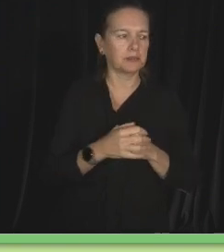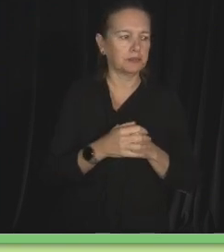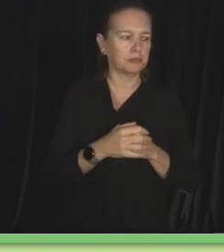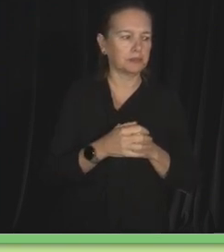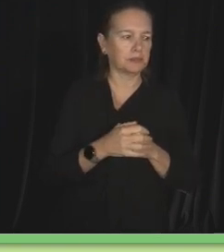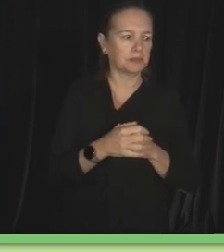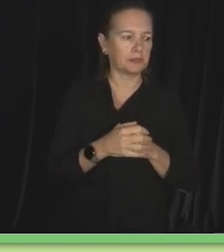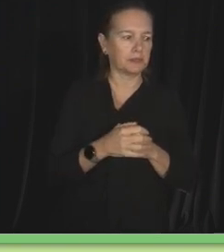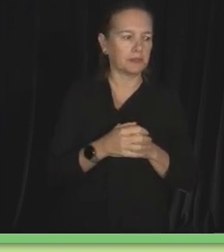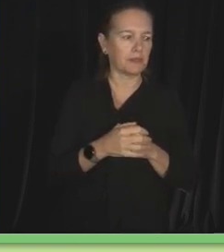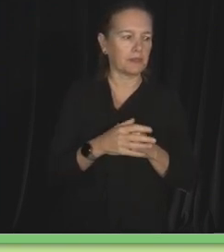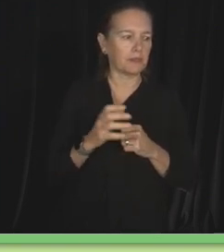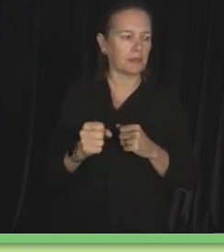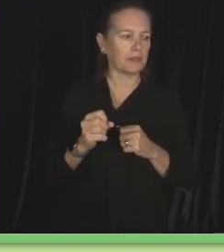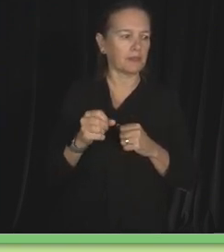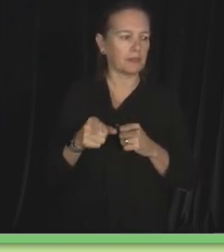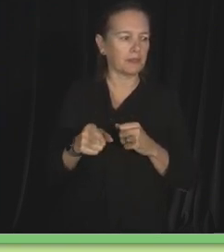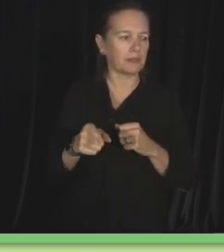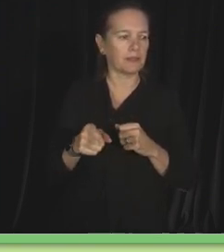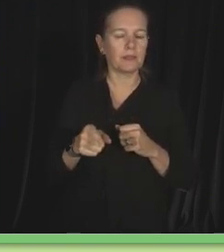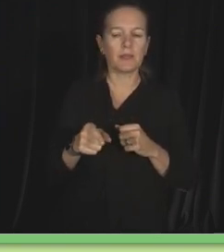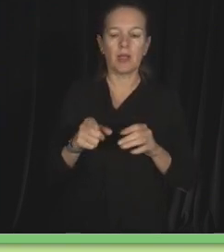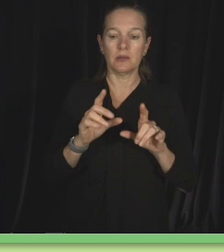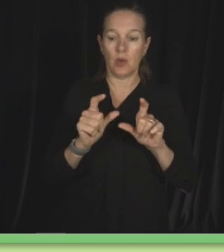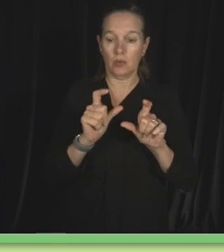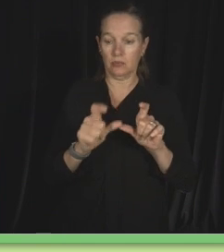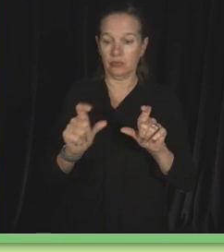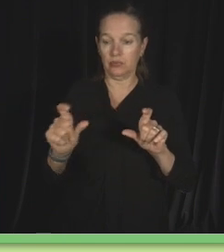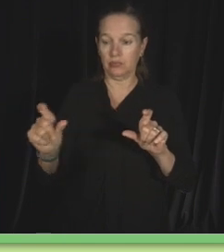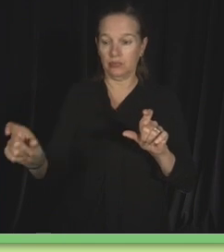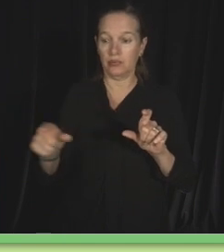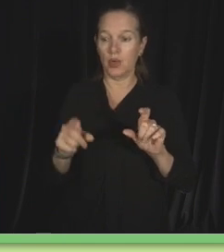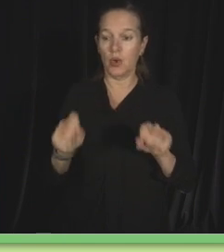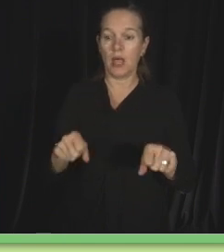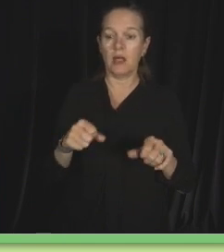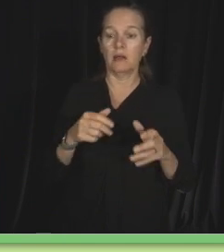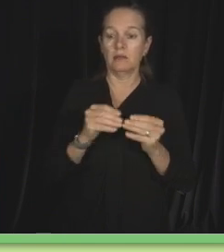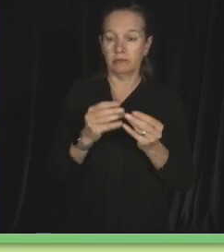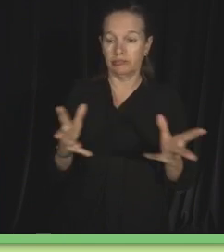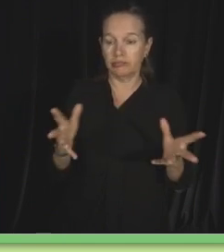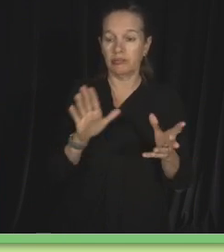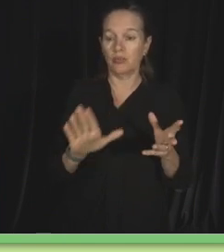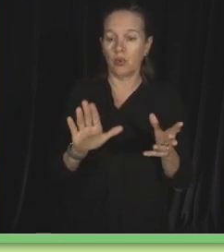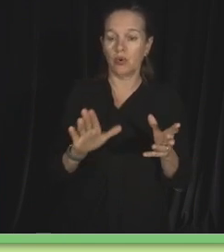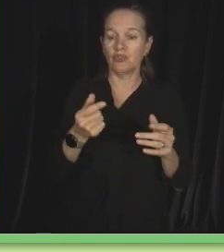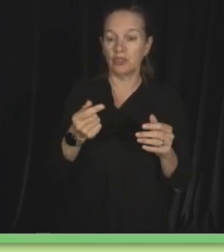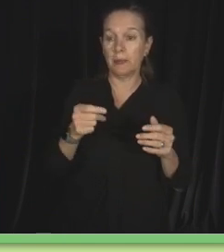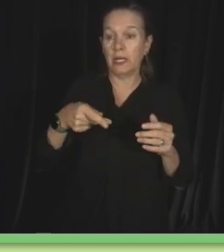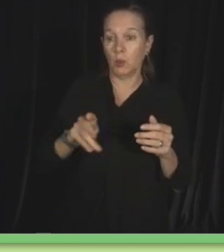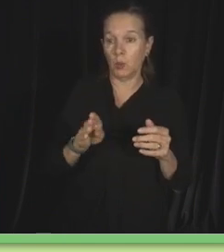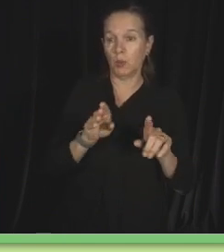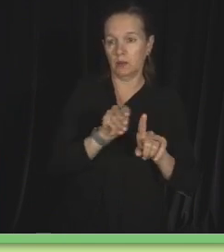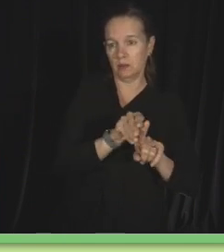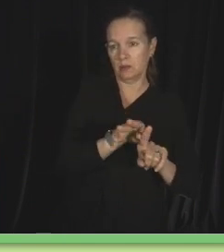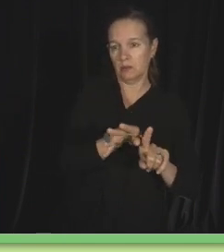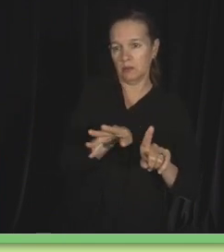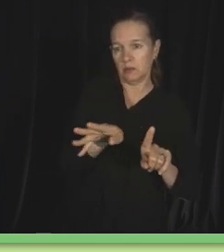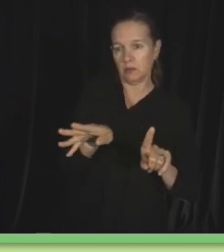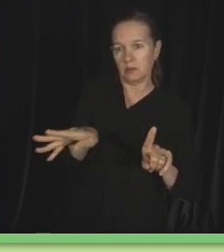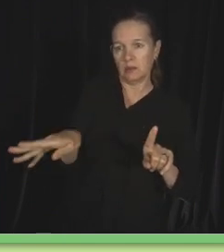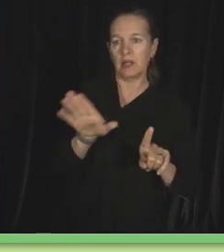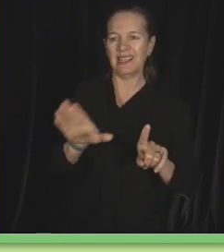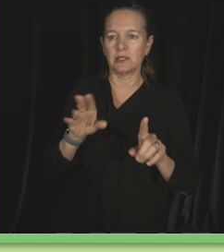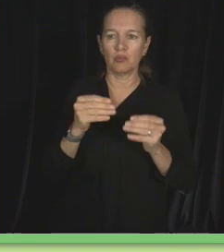where you can pass on your model and then defer all the GPU provisioning tasks to its GPU provisioner. You can